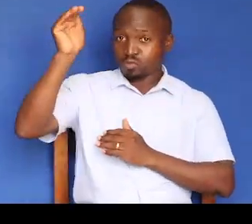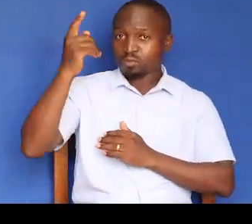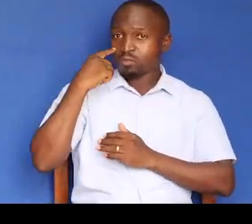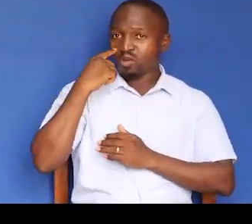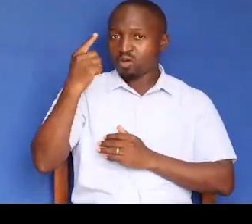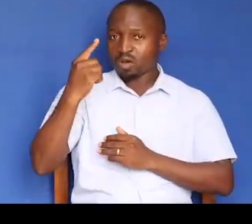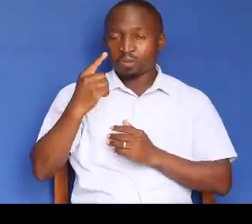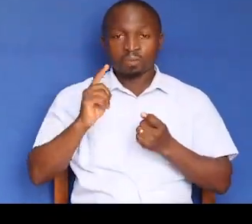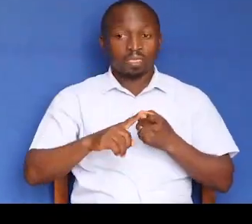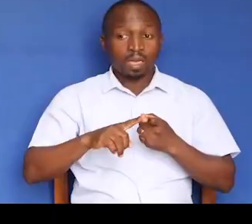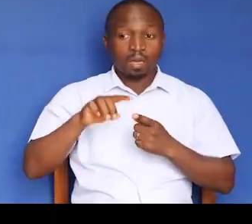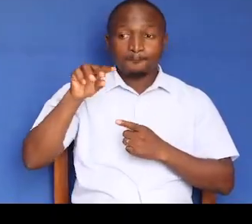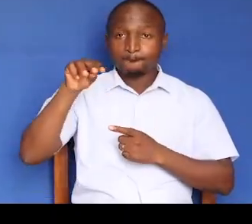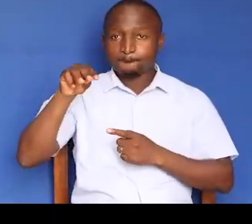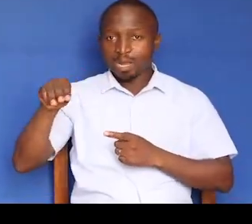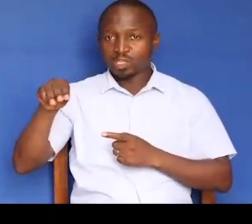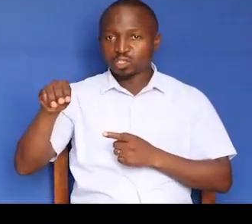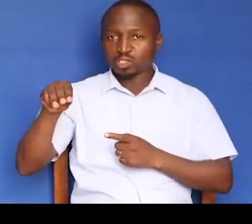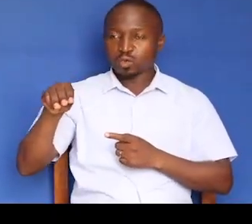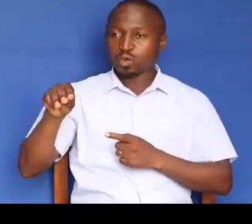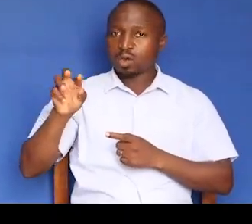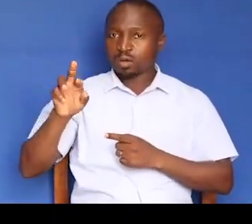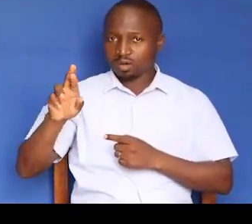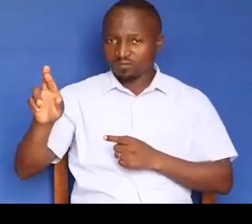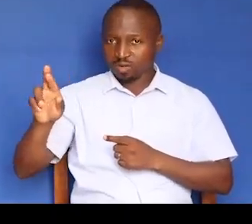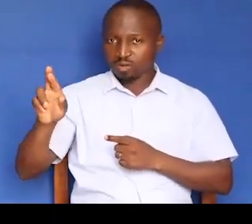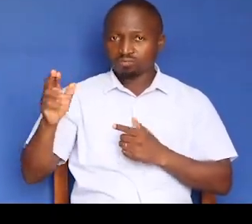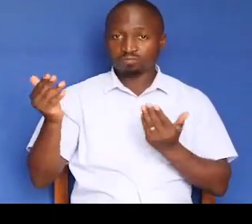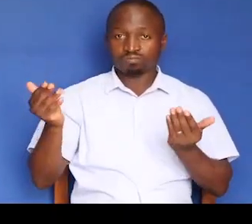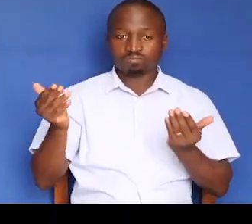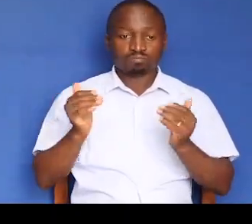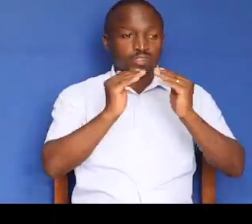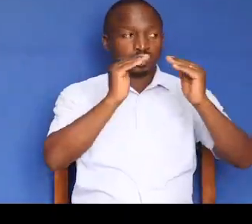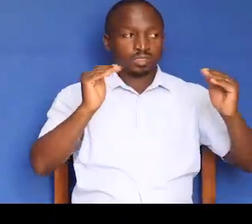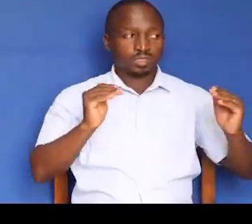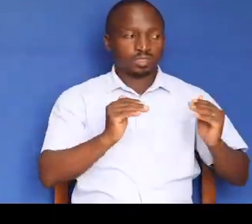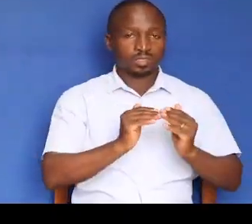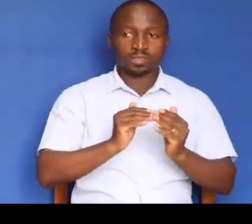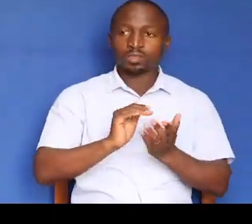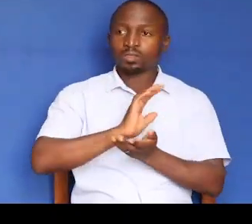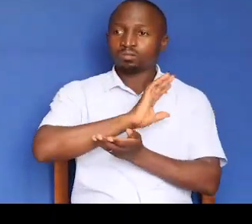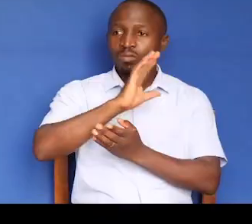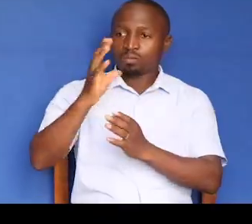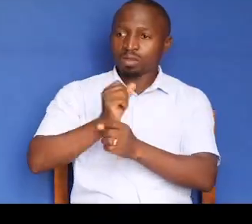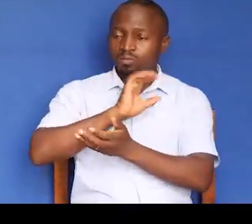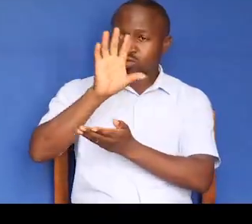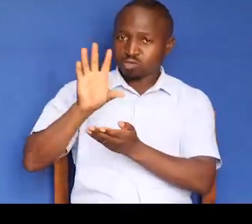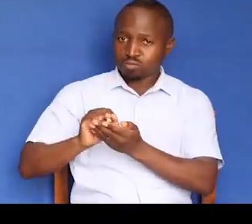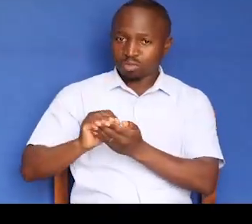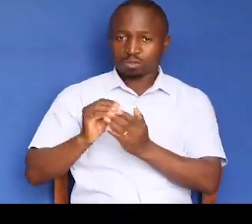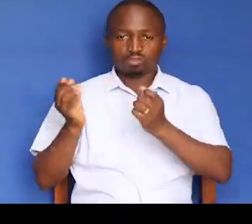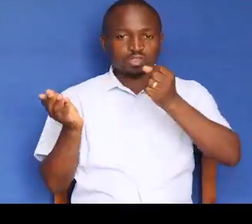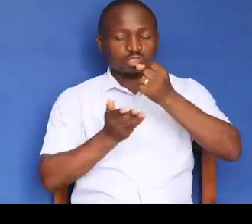we have seen marginal revenue by taking change in total revenue over change in output, or